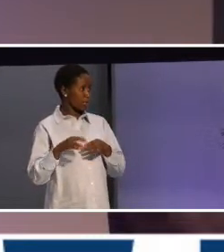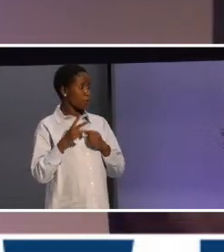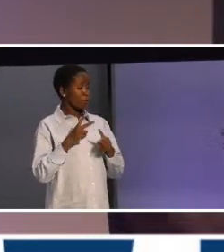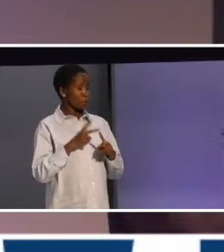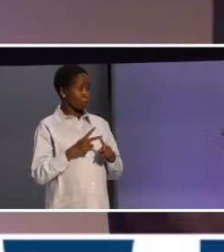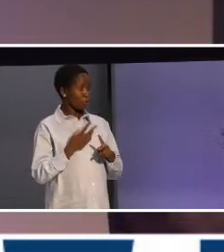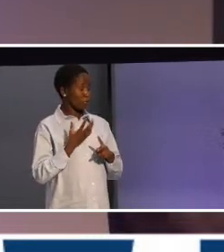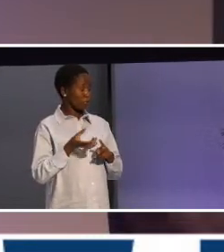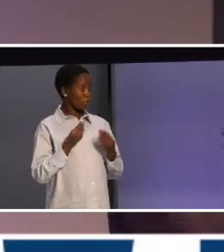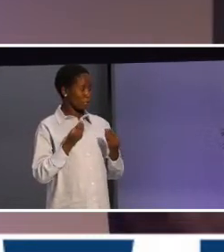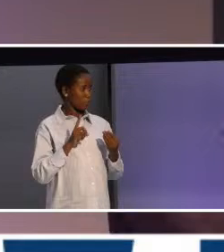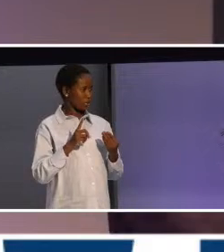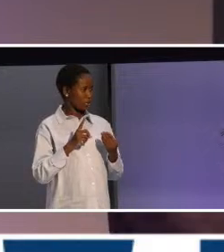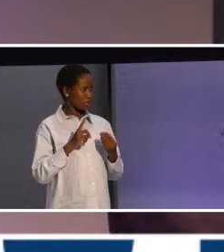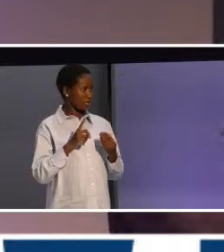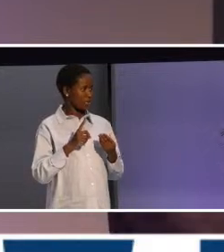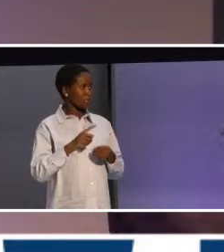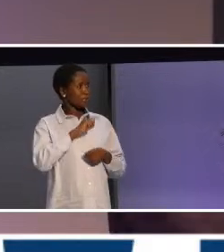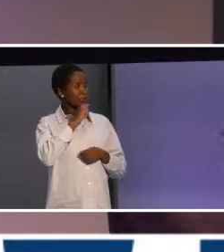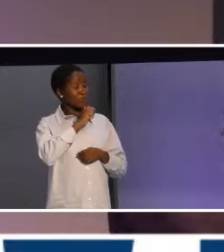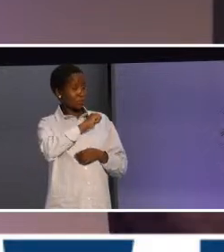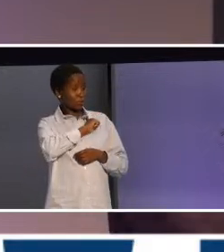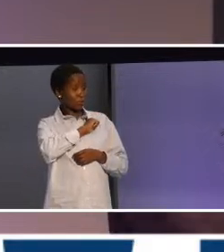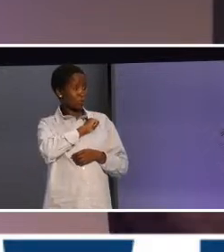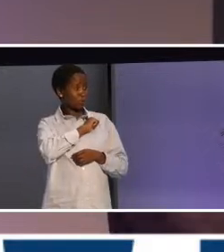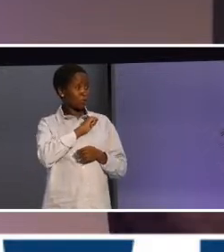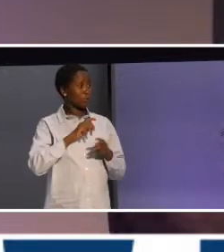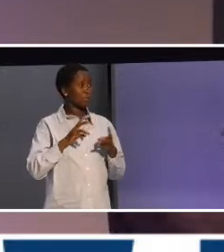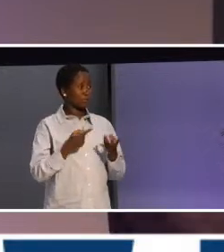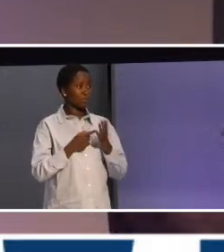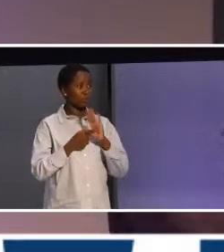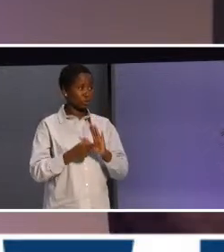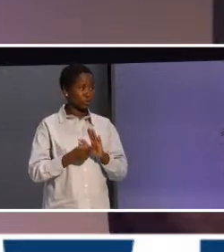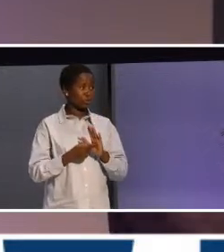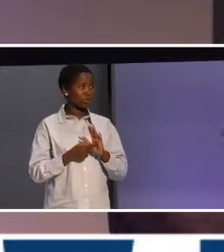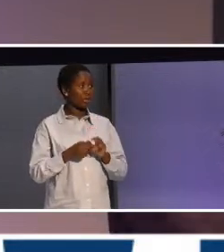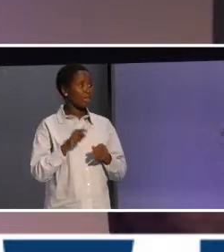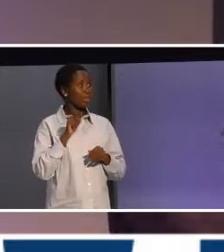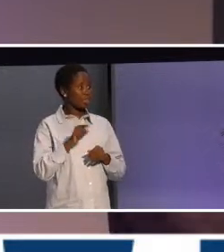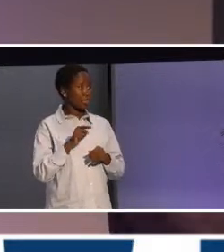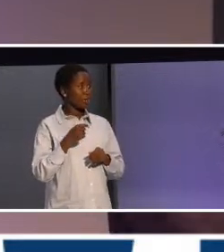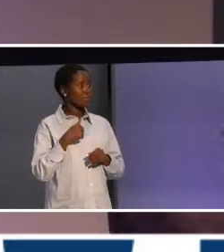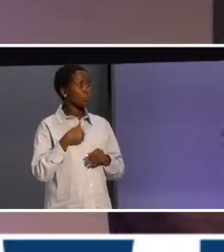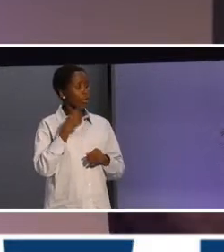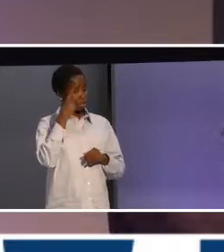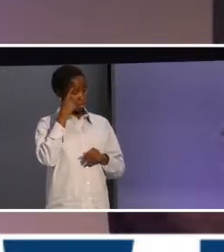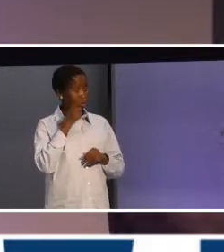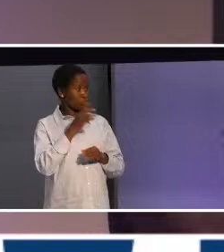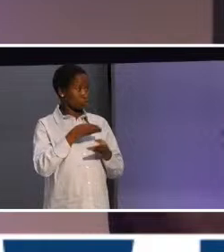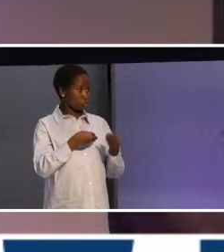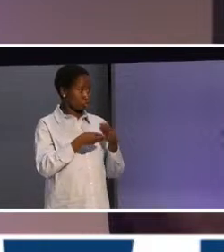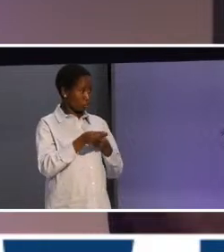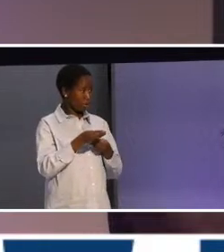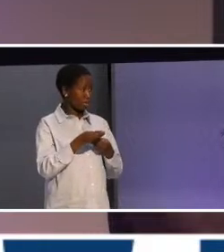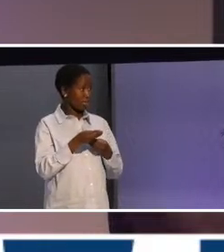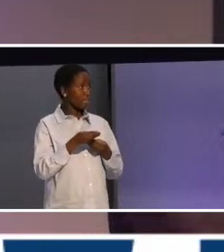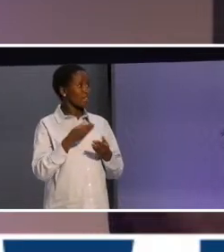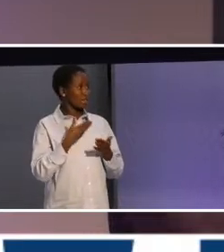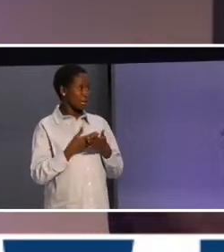expression of the will of the people in the franchise. I think democracies would continue to perform well.